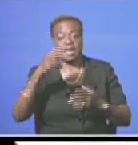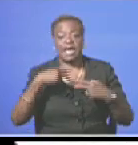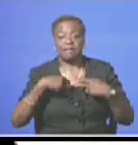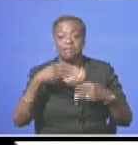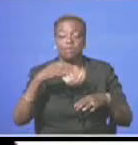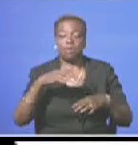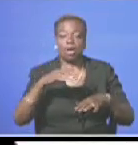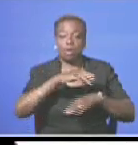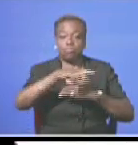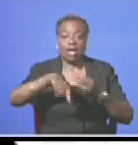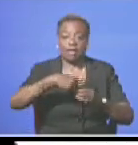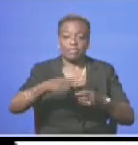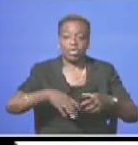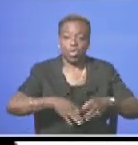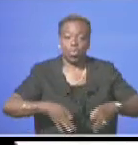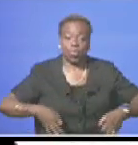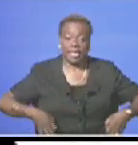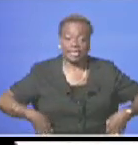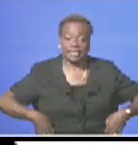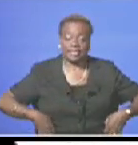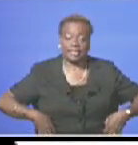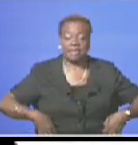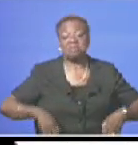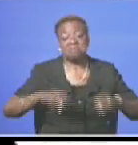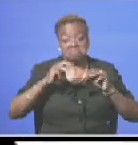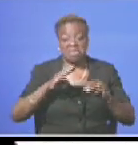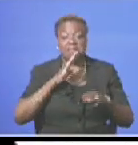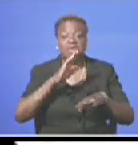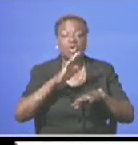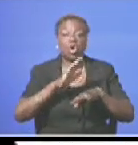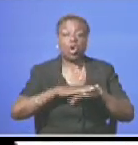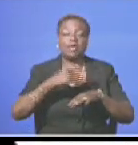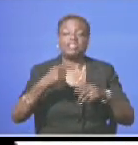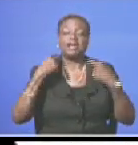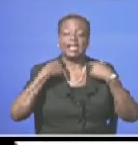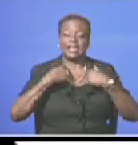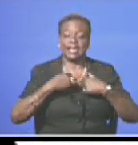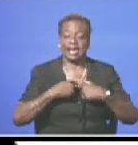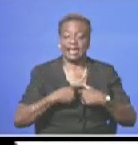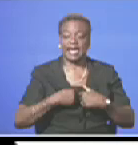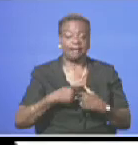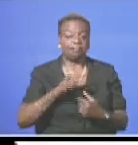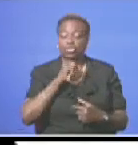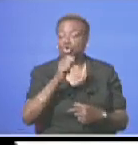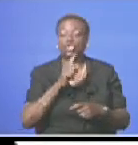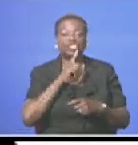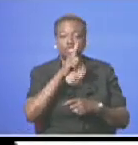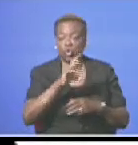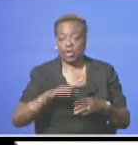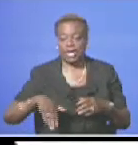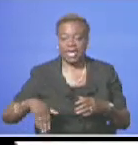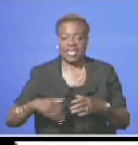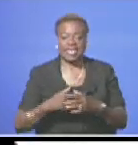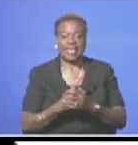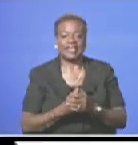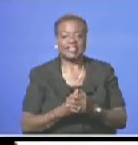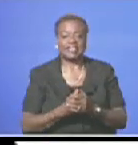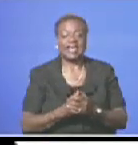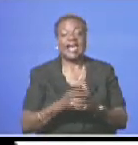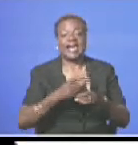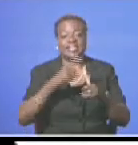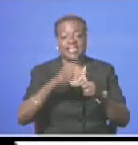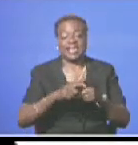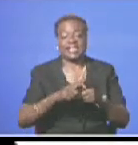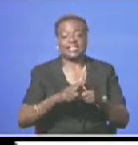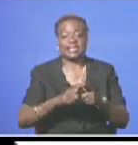I don't know, but I know definitely I want it at the waist. And then we'll just take it from there. But right now it's just the process of elimination. Like, what do you